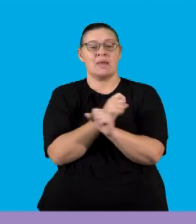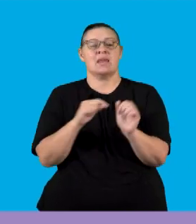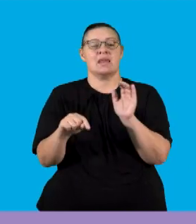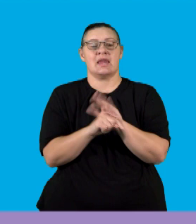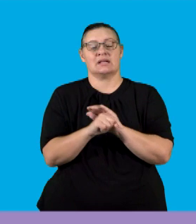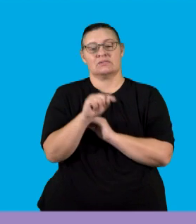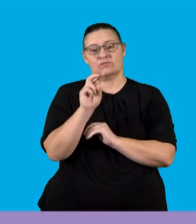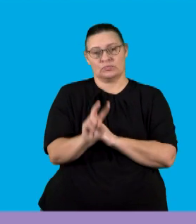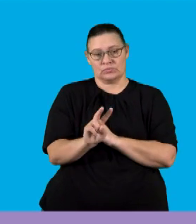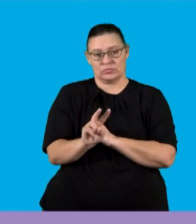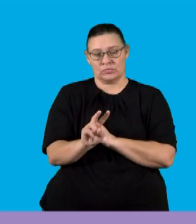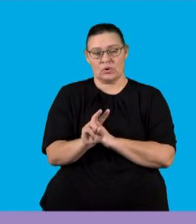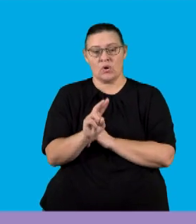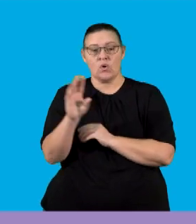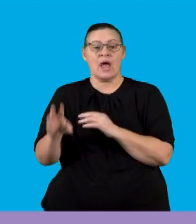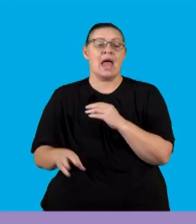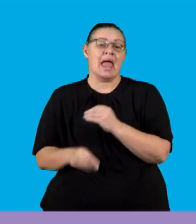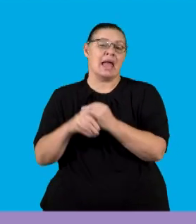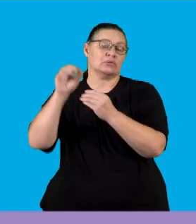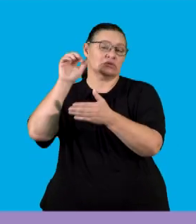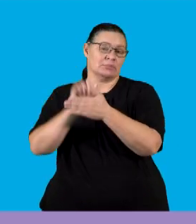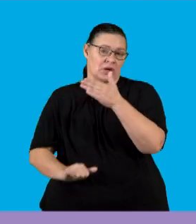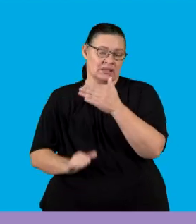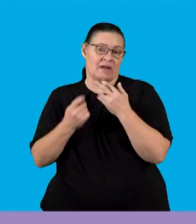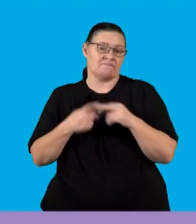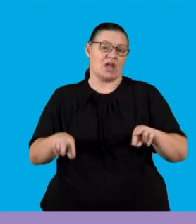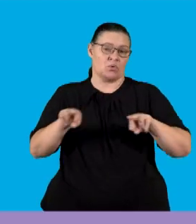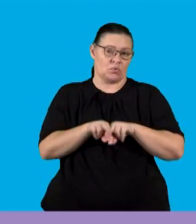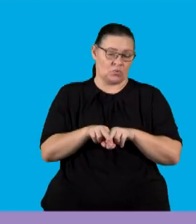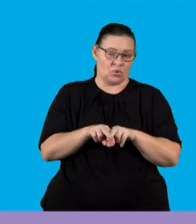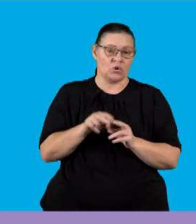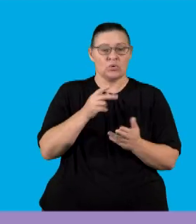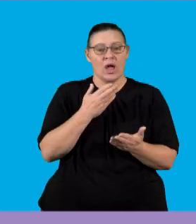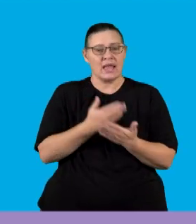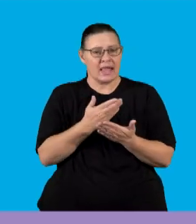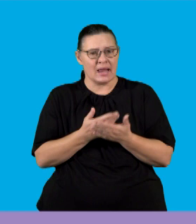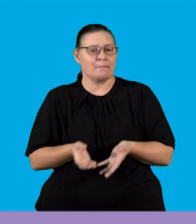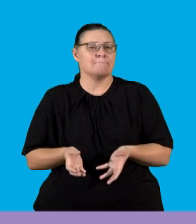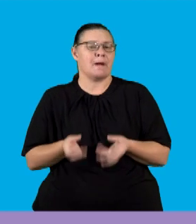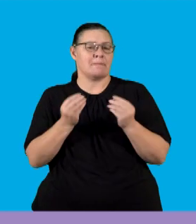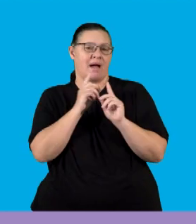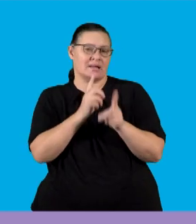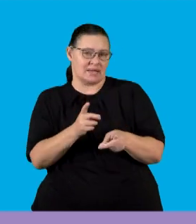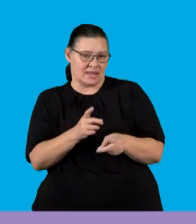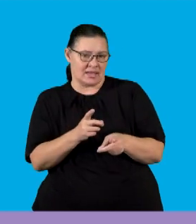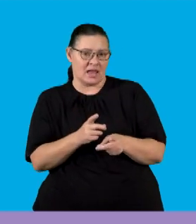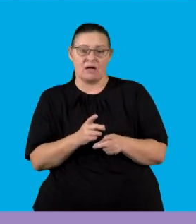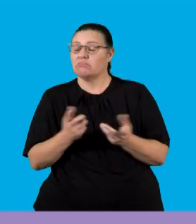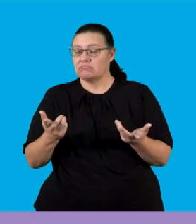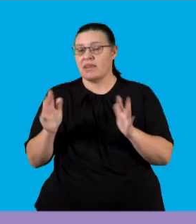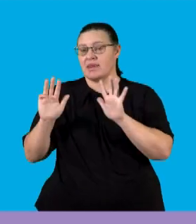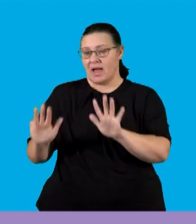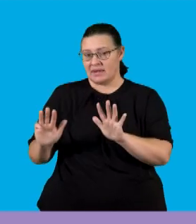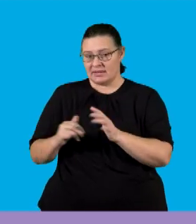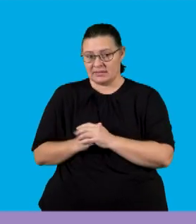an answer a 9. So 1 multiplied by 2 is a negative 2. And how would we